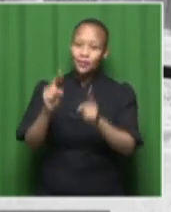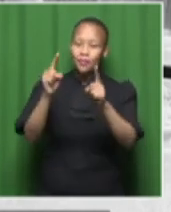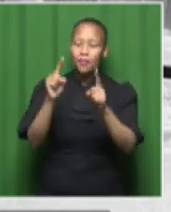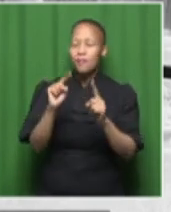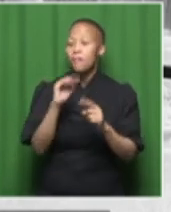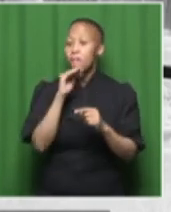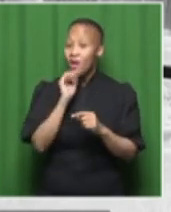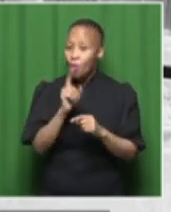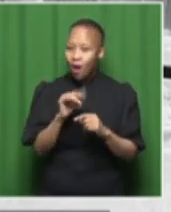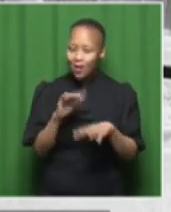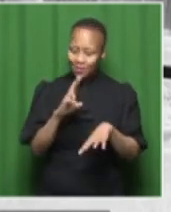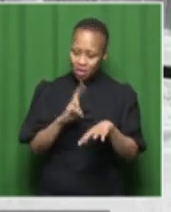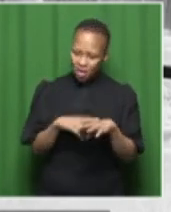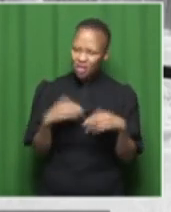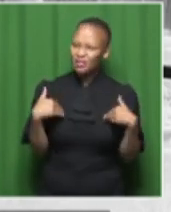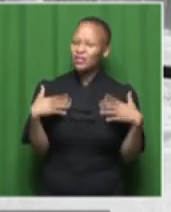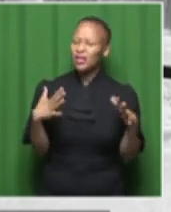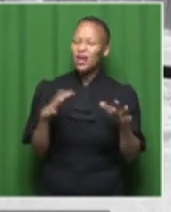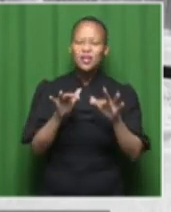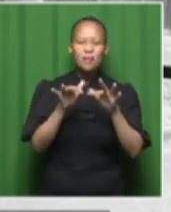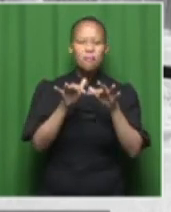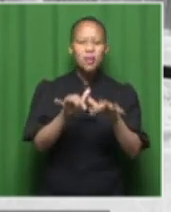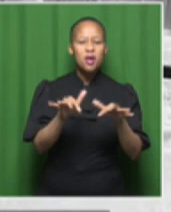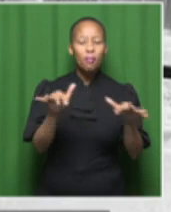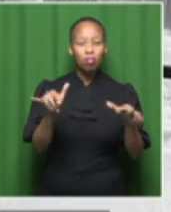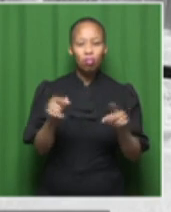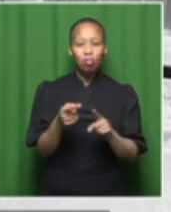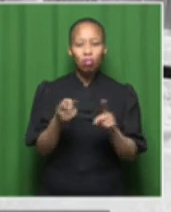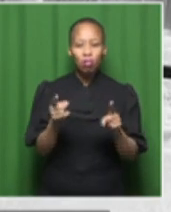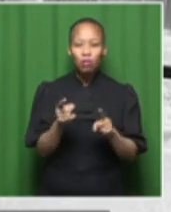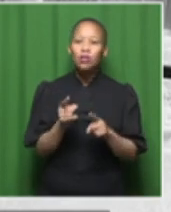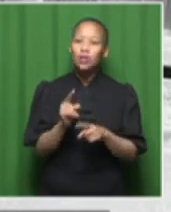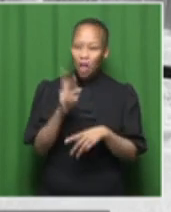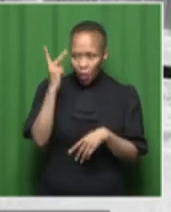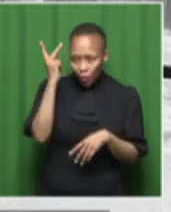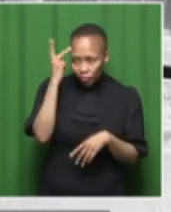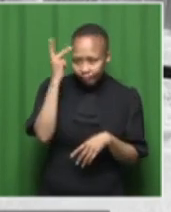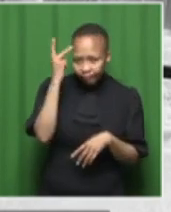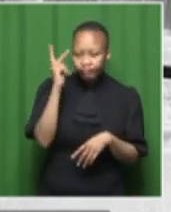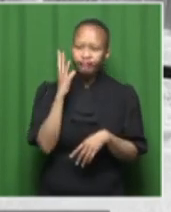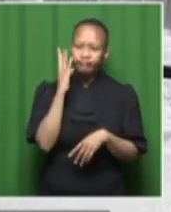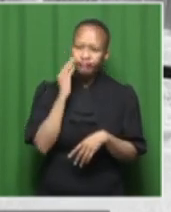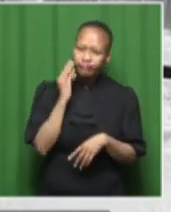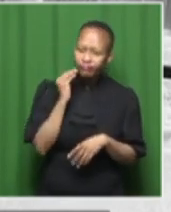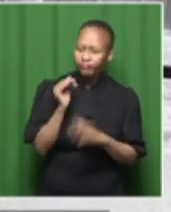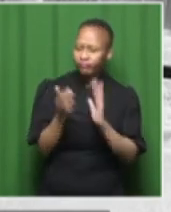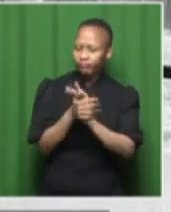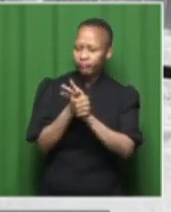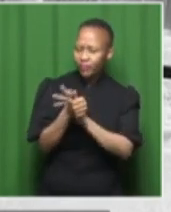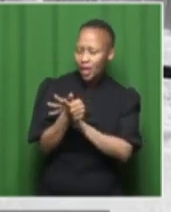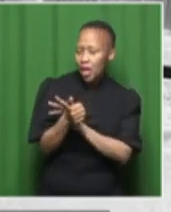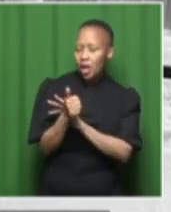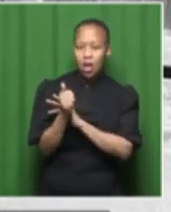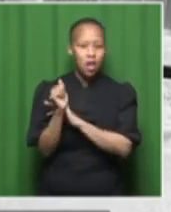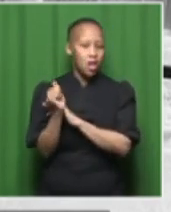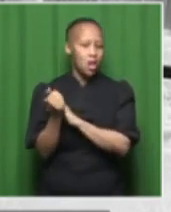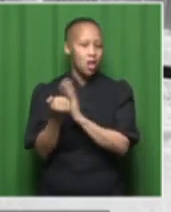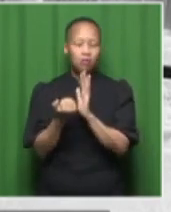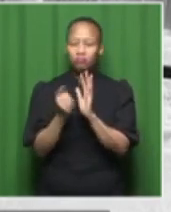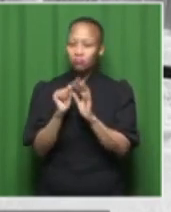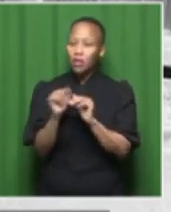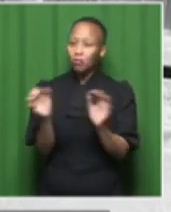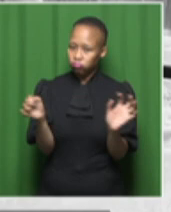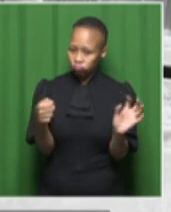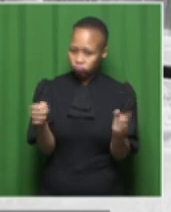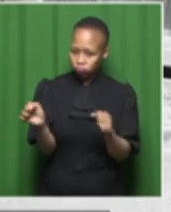start appointing people with the necessary knowledge, skills, experience, track record, and moral compass to serve